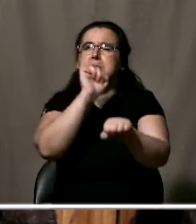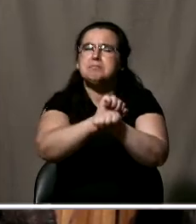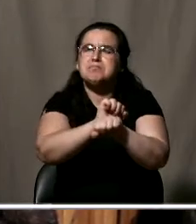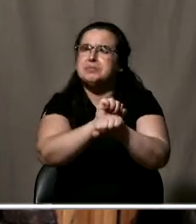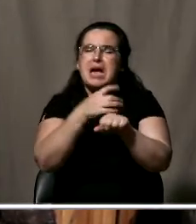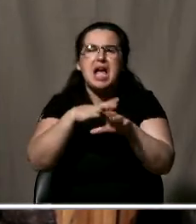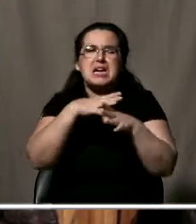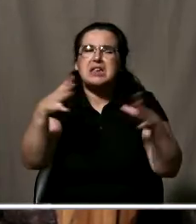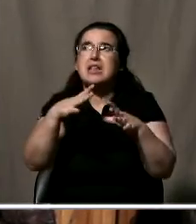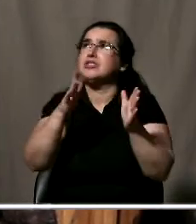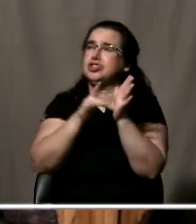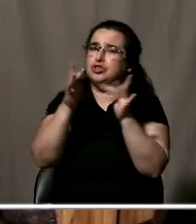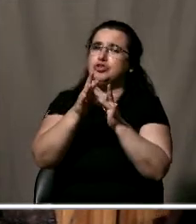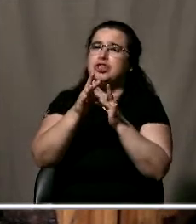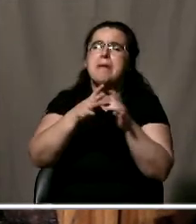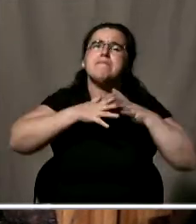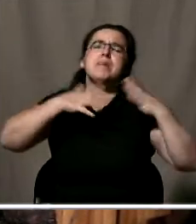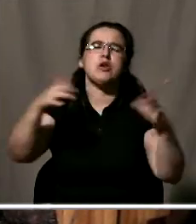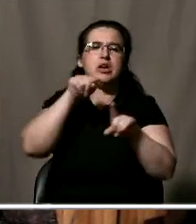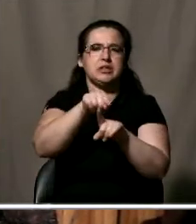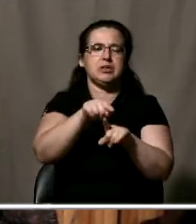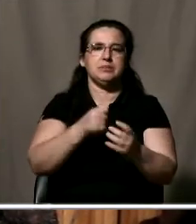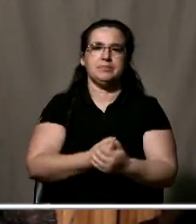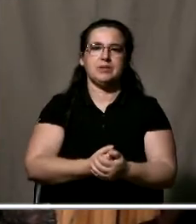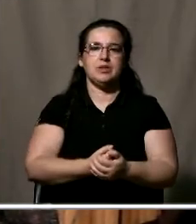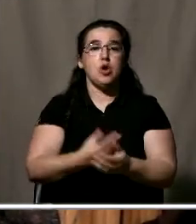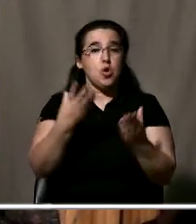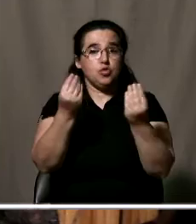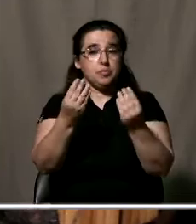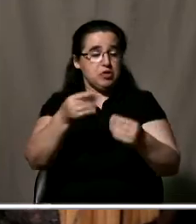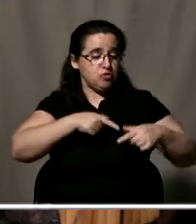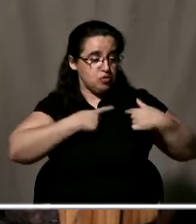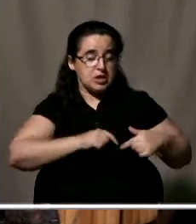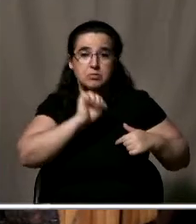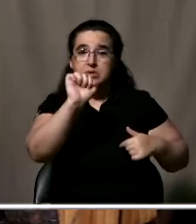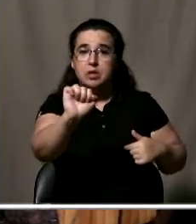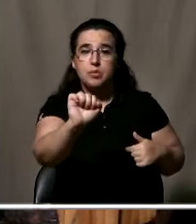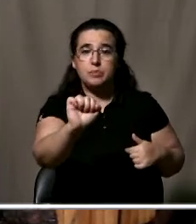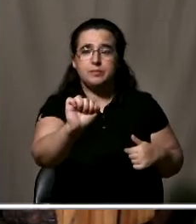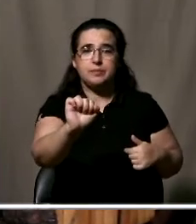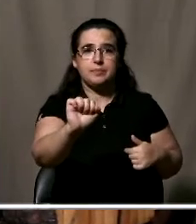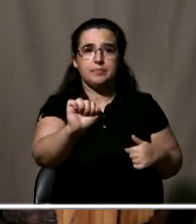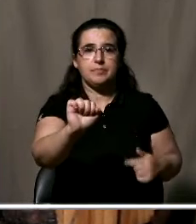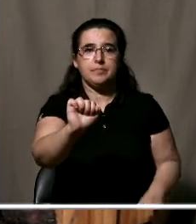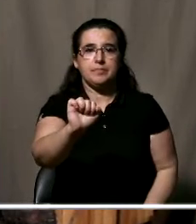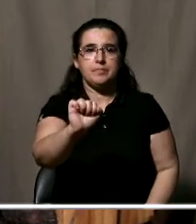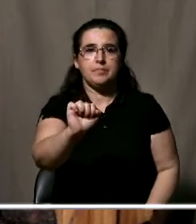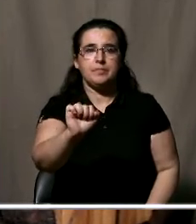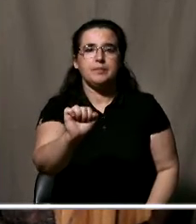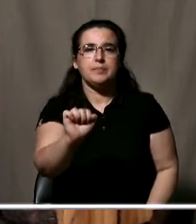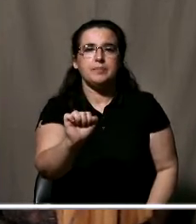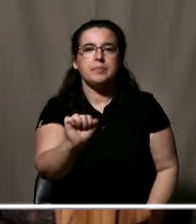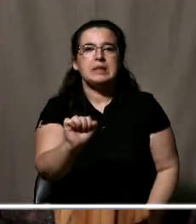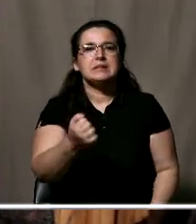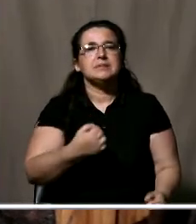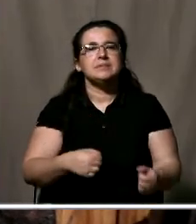como a grandeza de Jesus. The fears in your heart. Os medos do teu coração. That you are locked in chains that you could